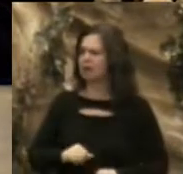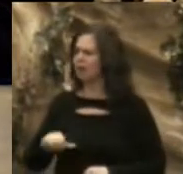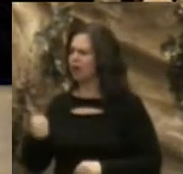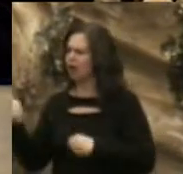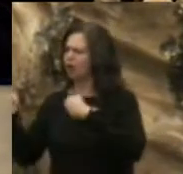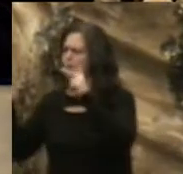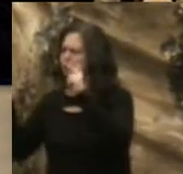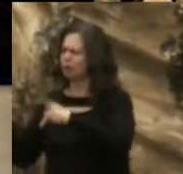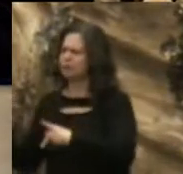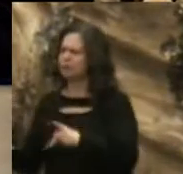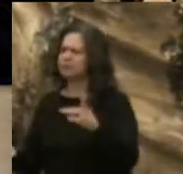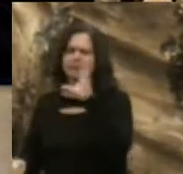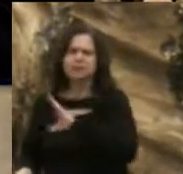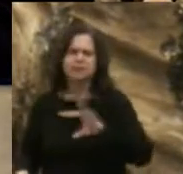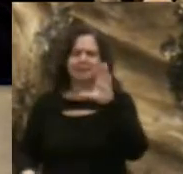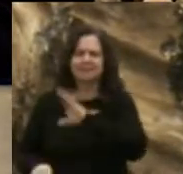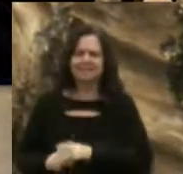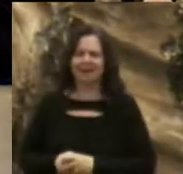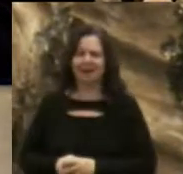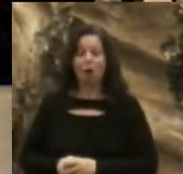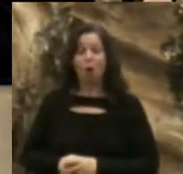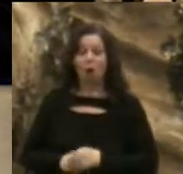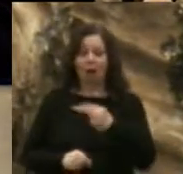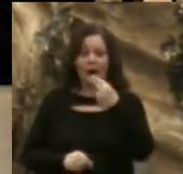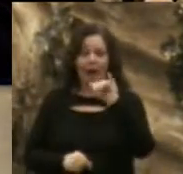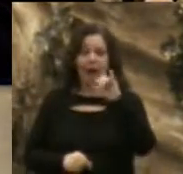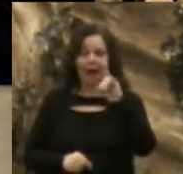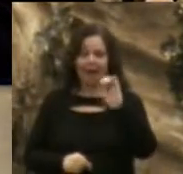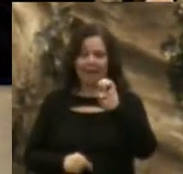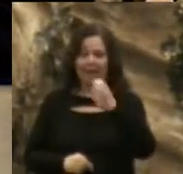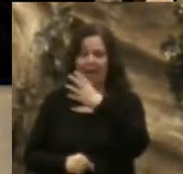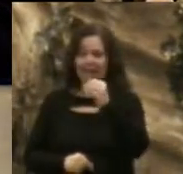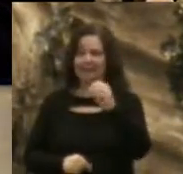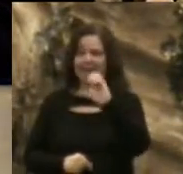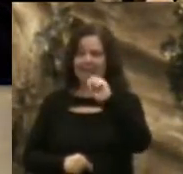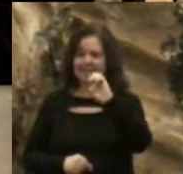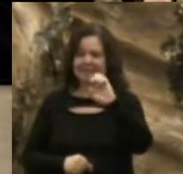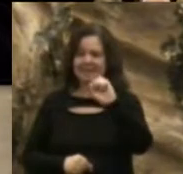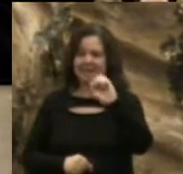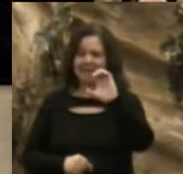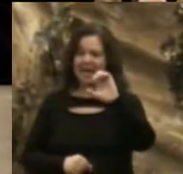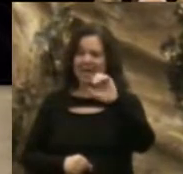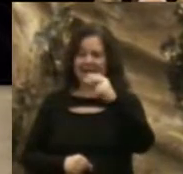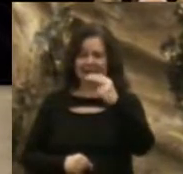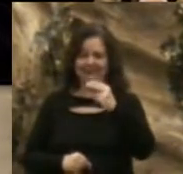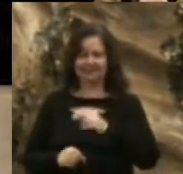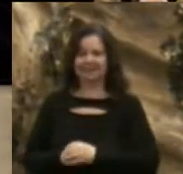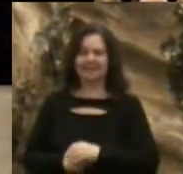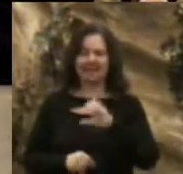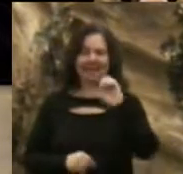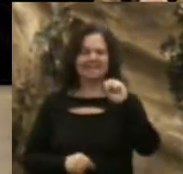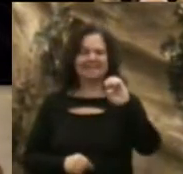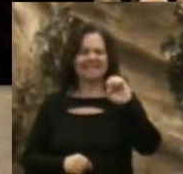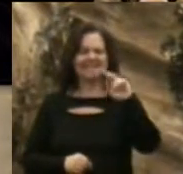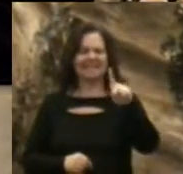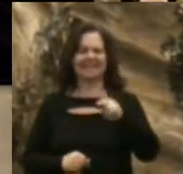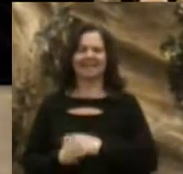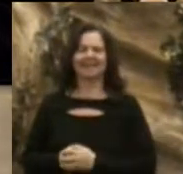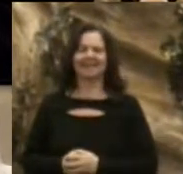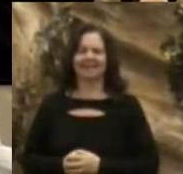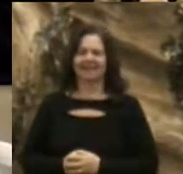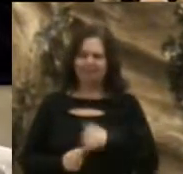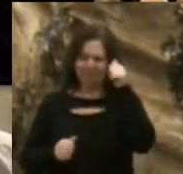them. Do you know what this is called? Oh, hide and seek. That's right. It's hide and seek. Do you want to play a little hide and seek with me this